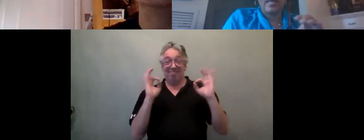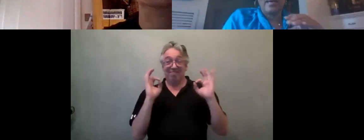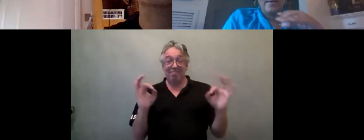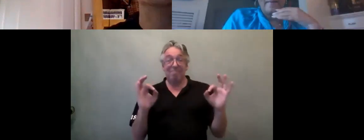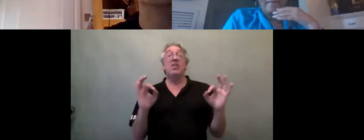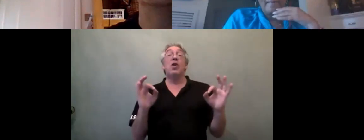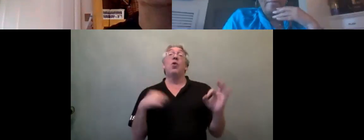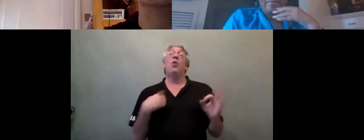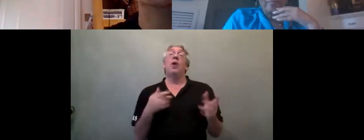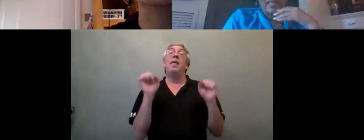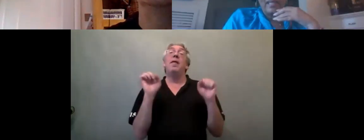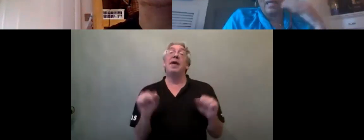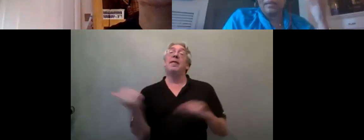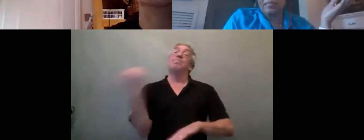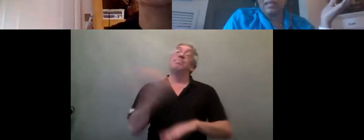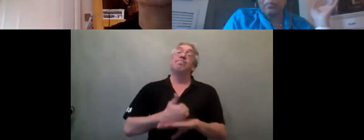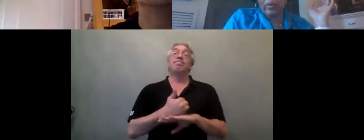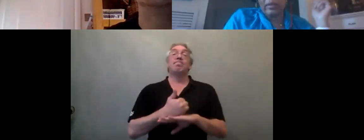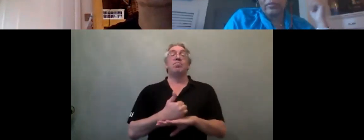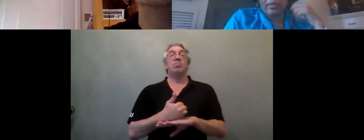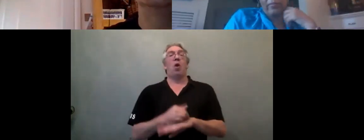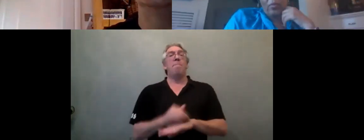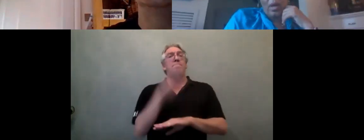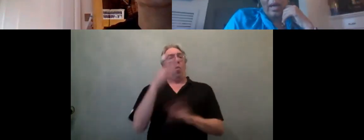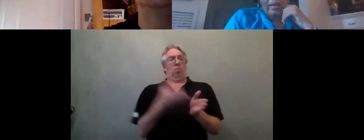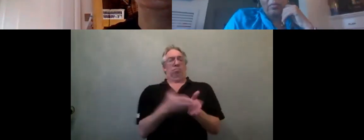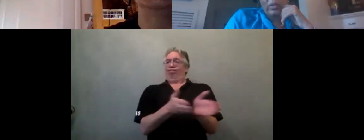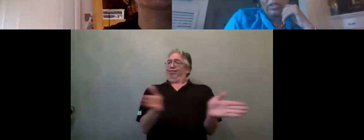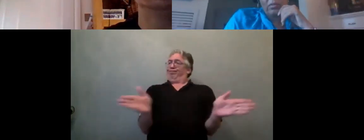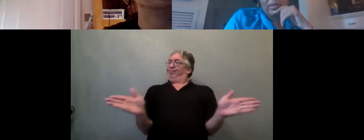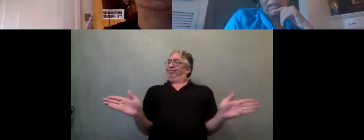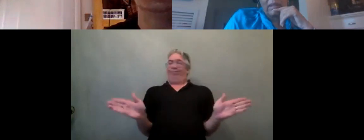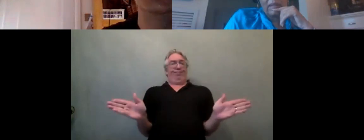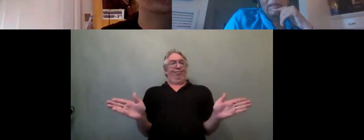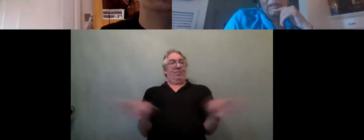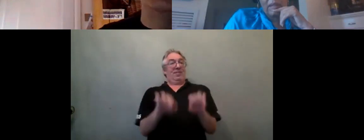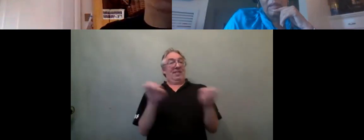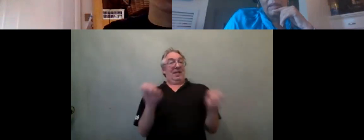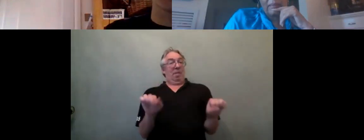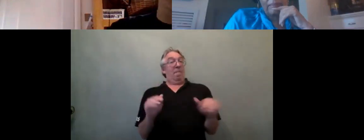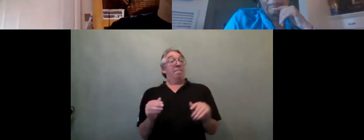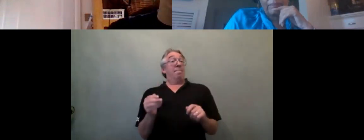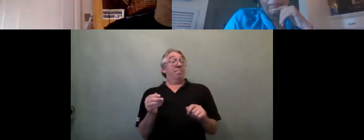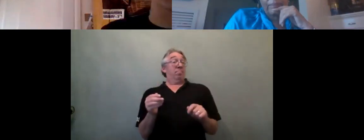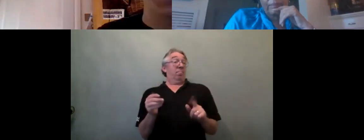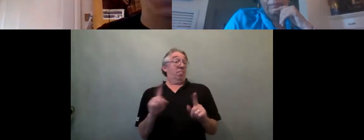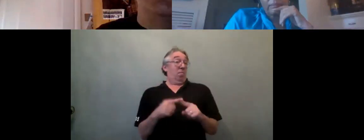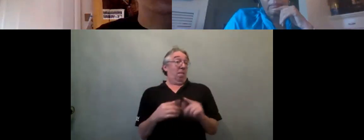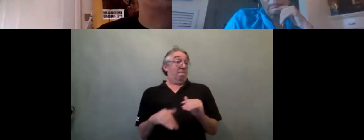comprehensive and ultimately more inclusive. What do you think?